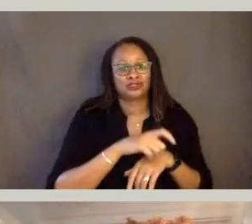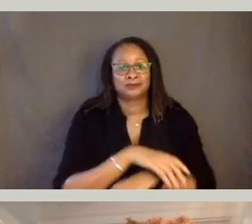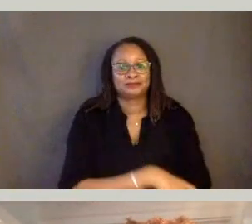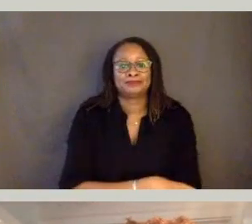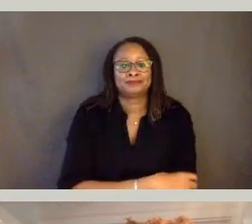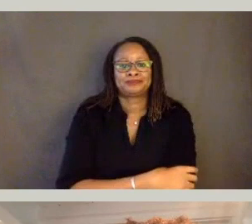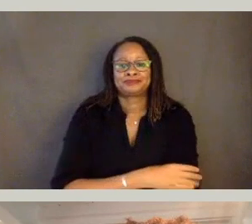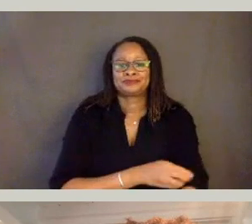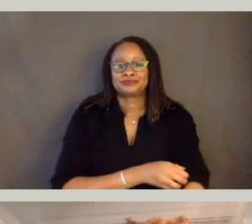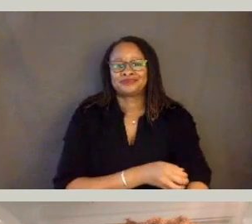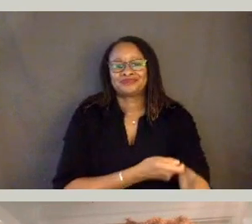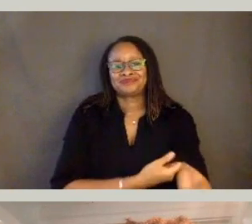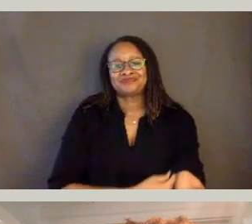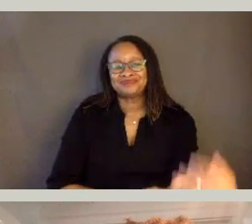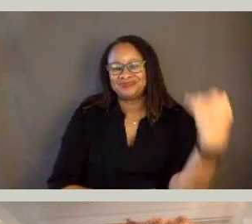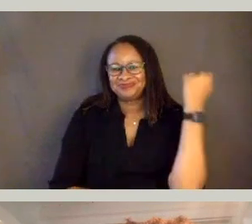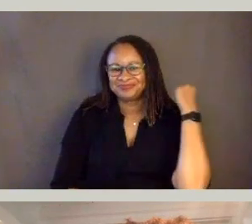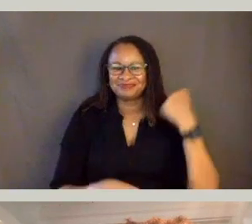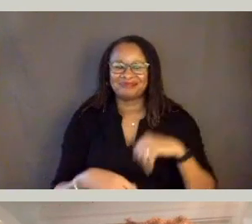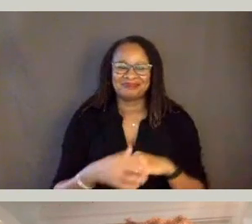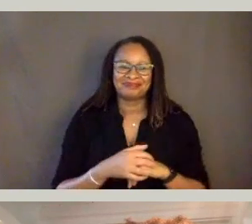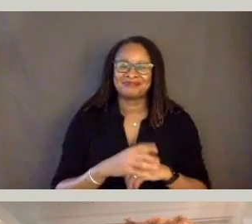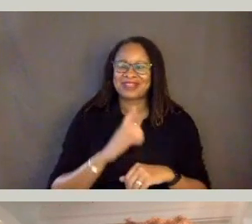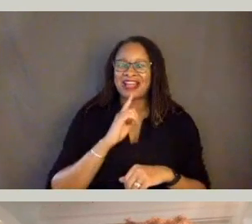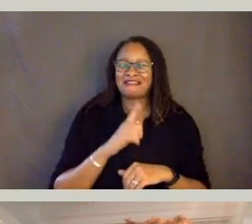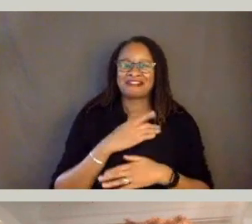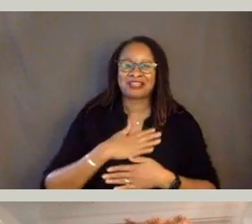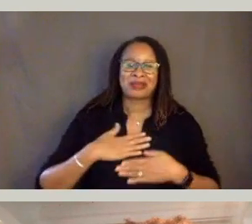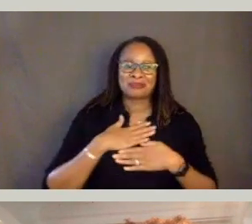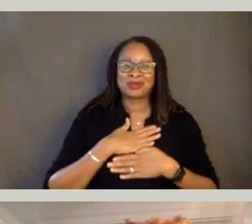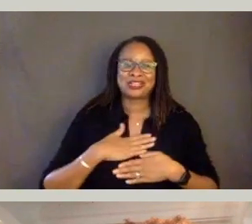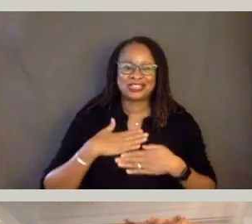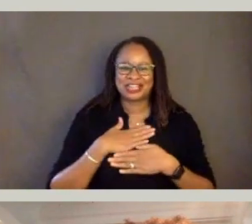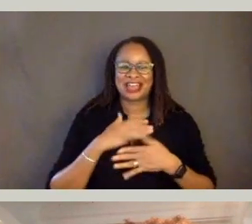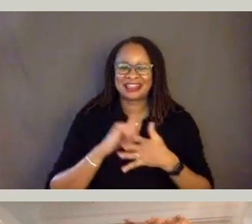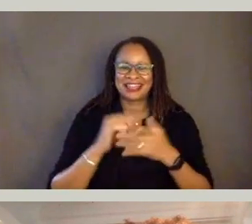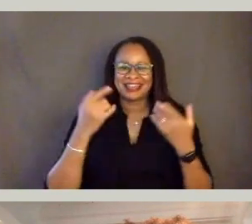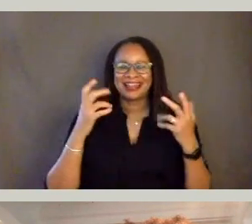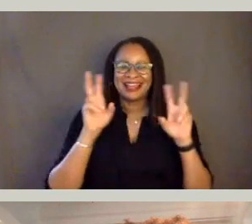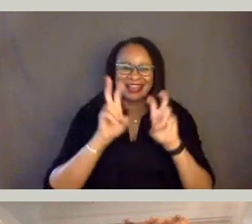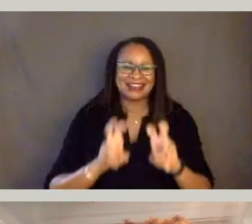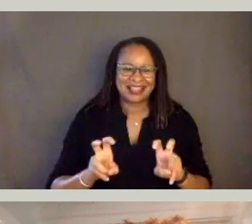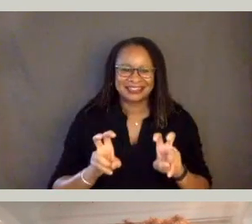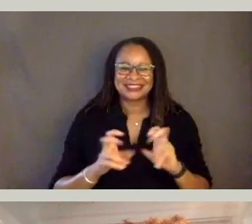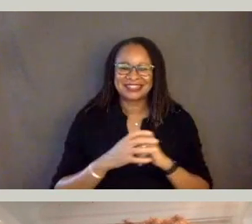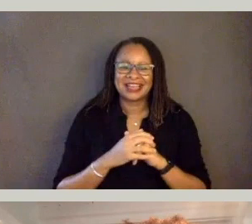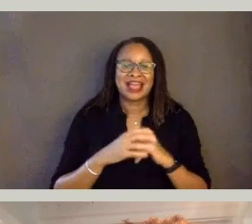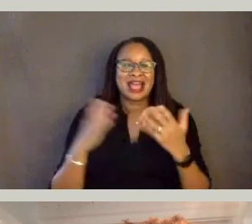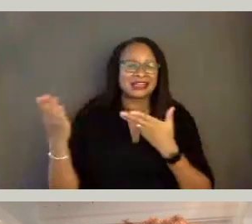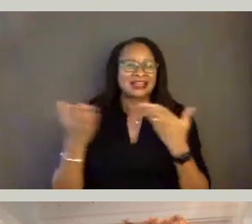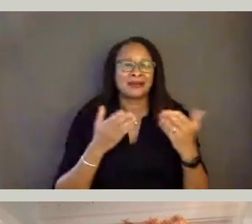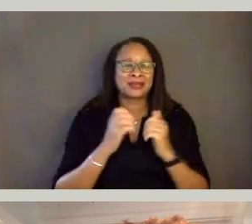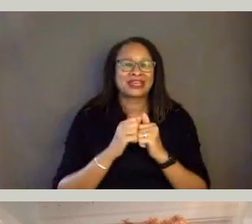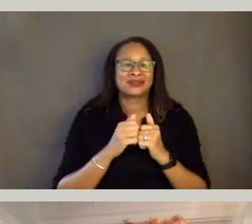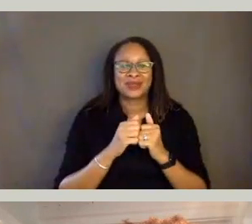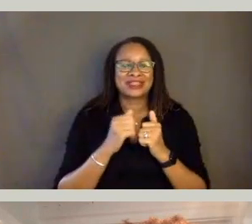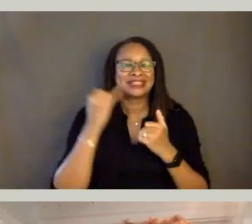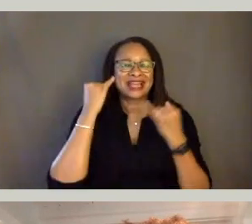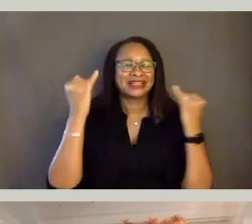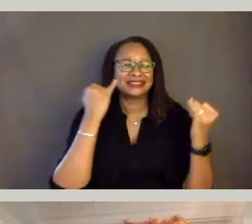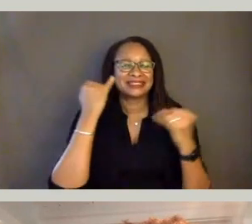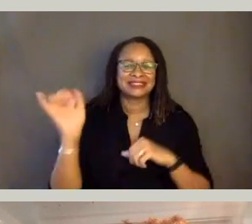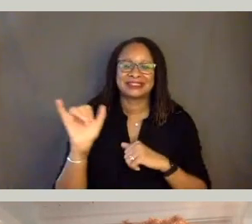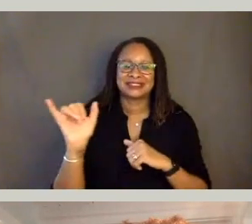That's, yeah, I really appreciate that analysis. And also you coming in at the end with these ideas too.